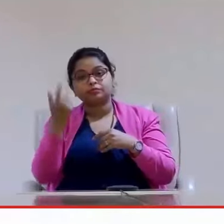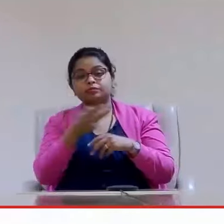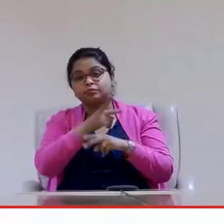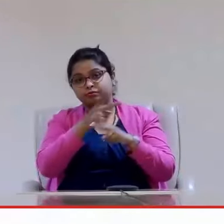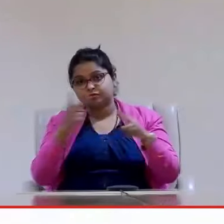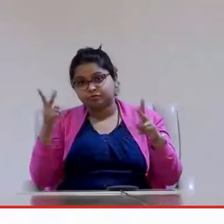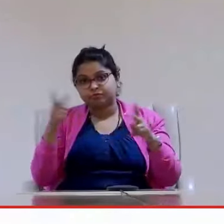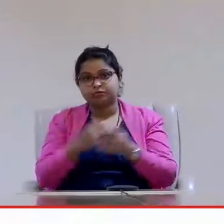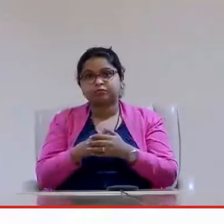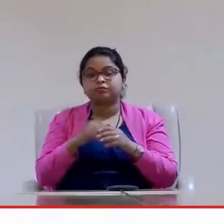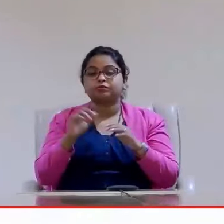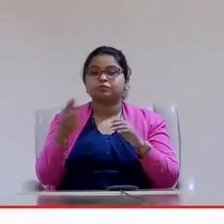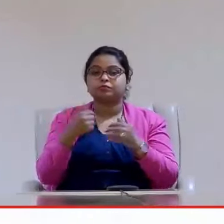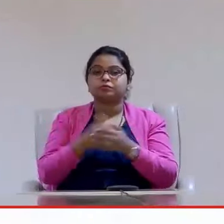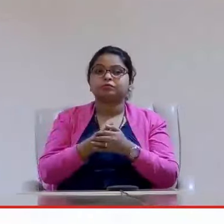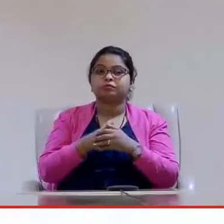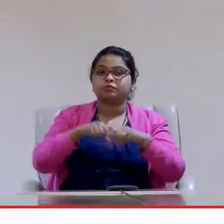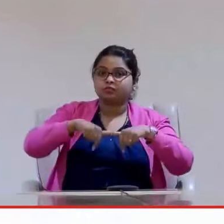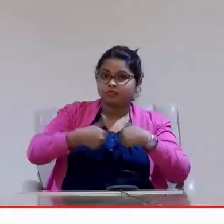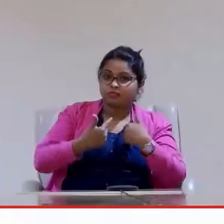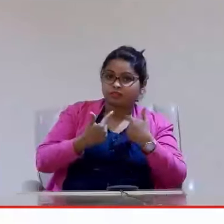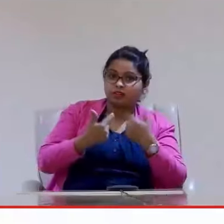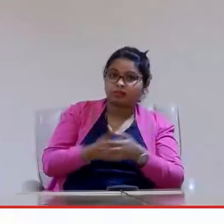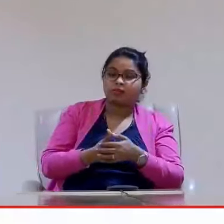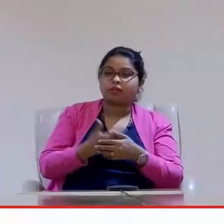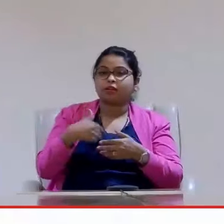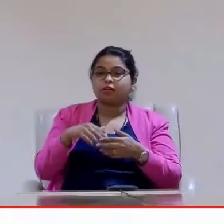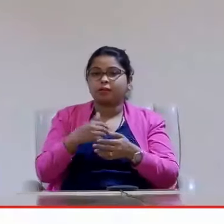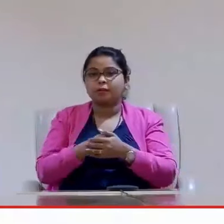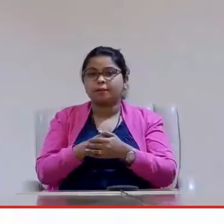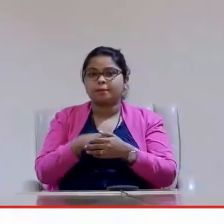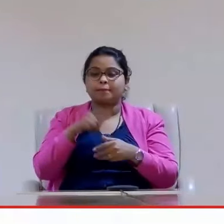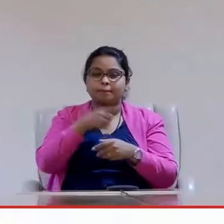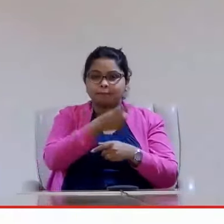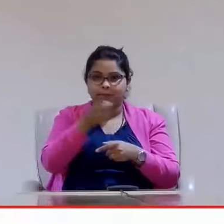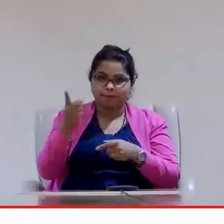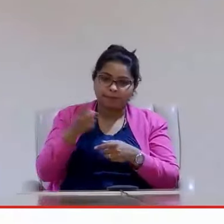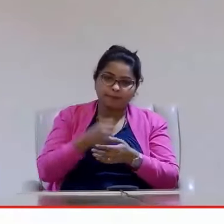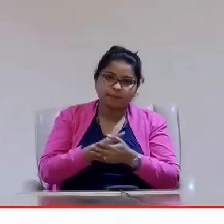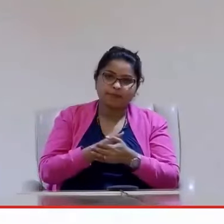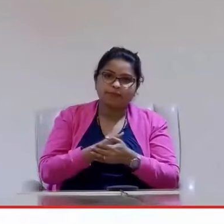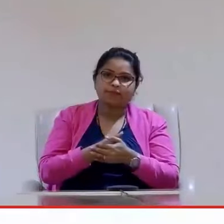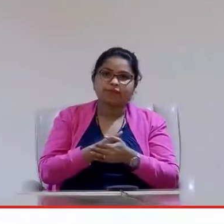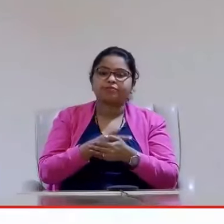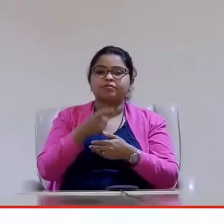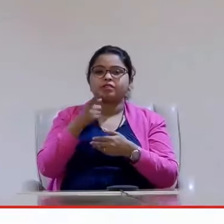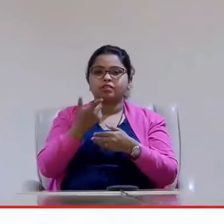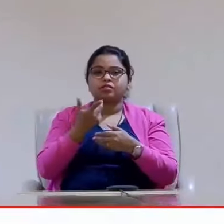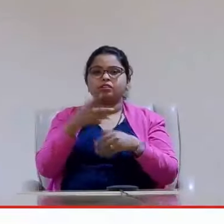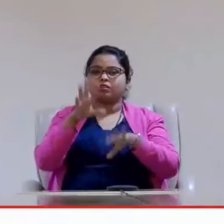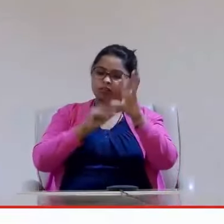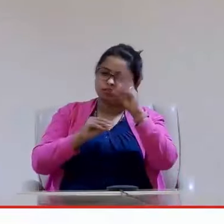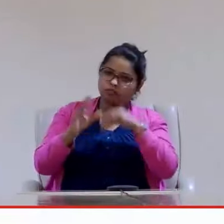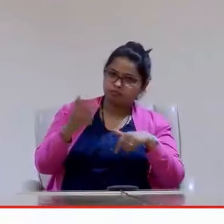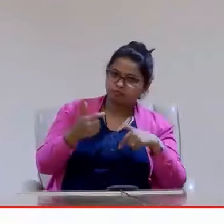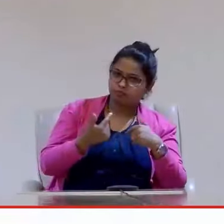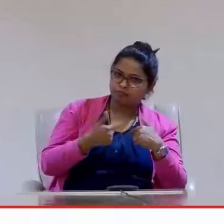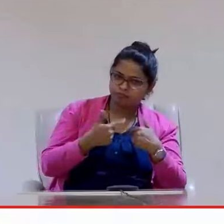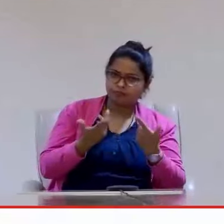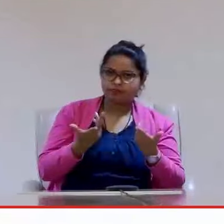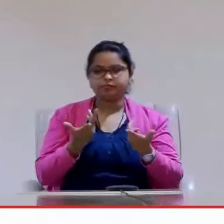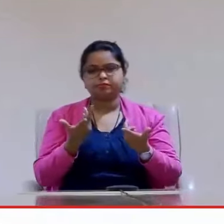just thought as, you know, myself. And hence I discussed it with you that, you know, what could you give us? So that was a great learning for me as well. Many